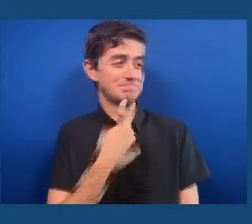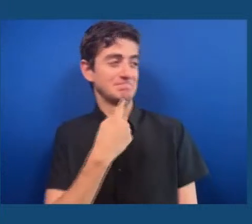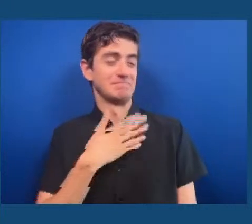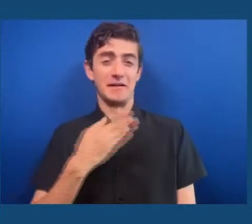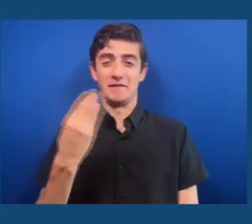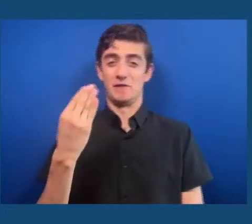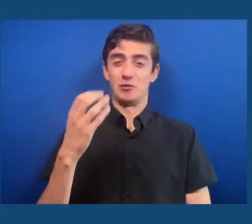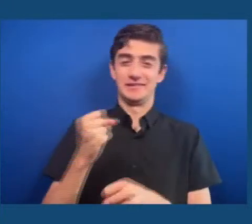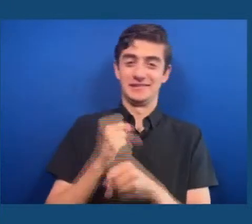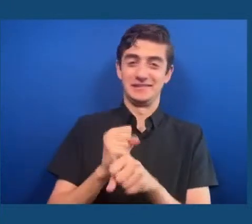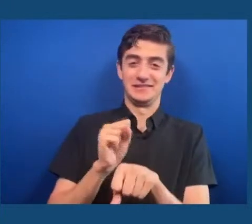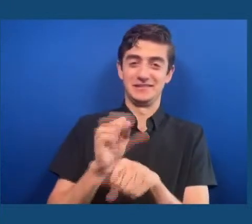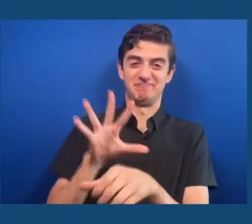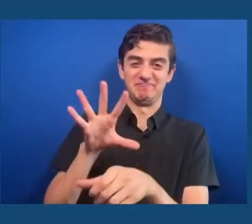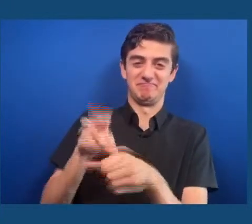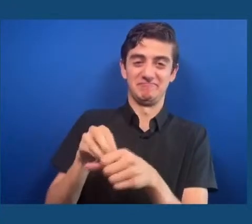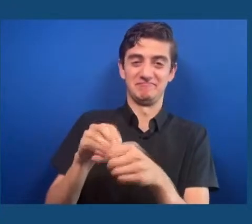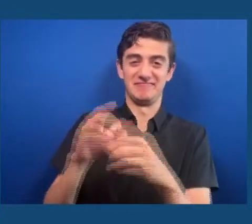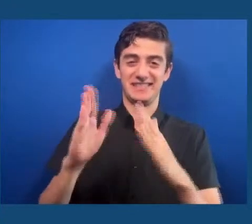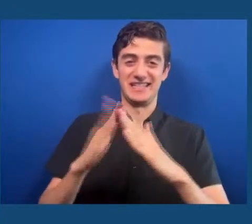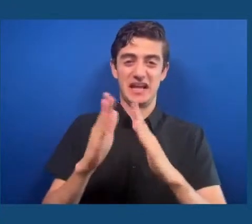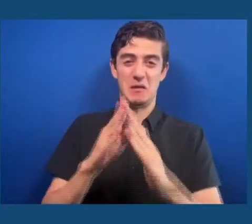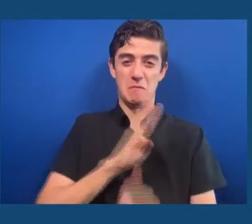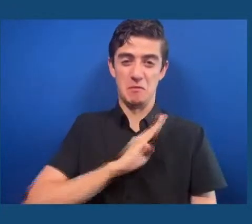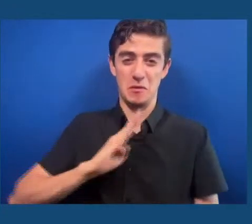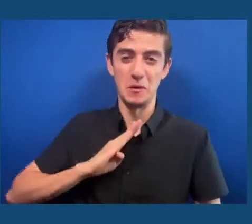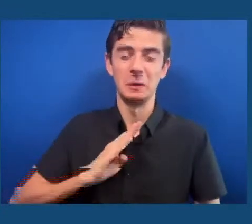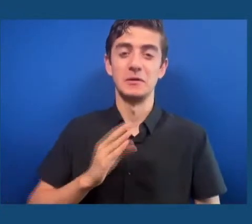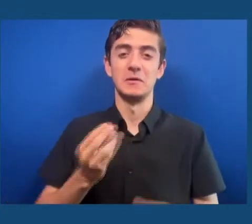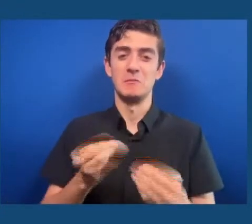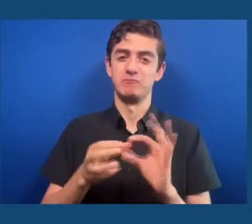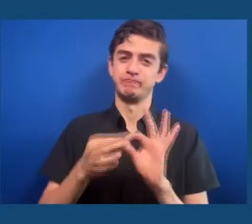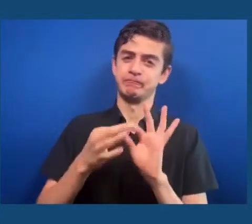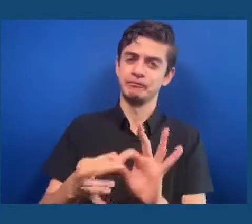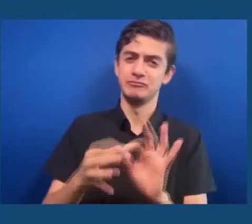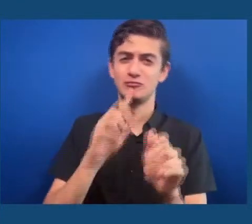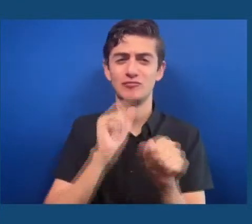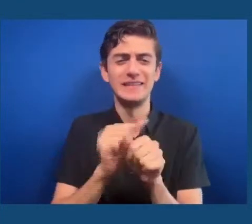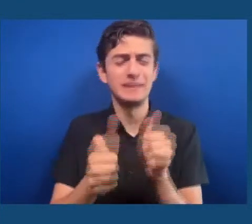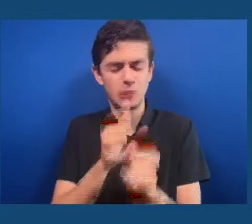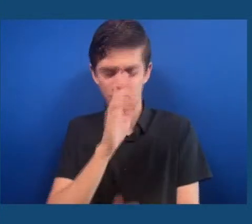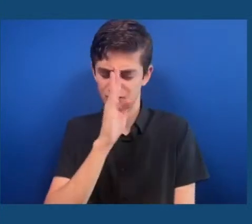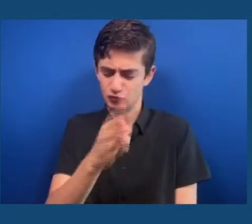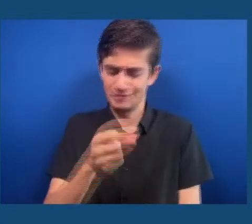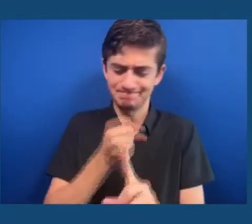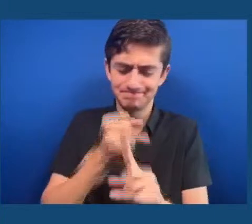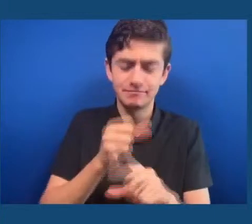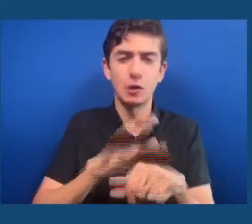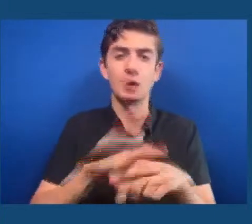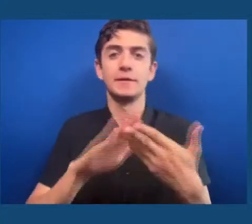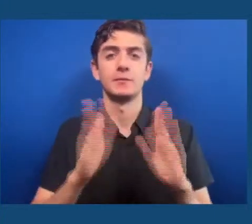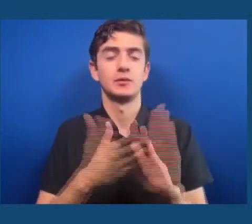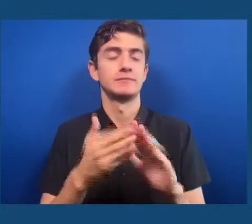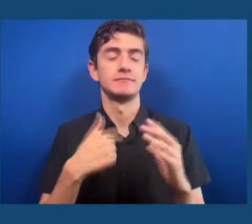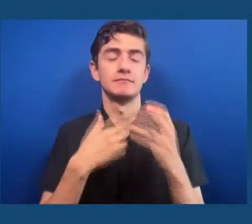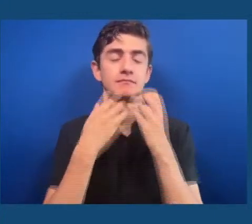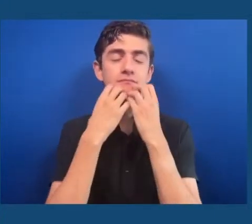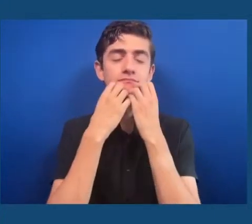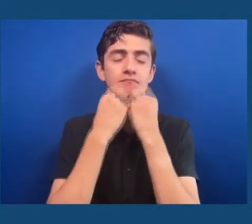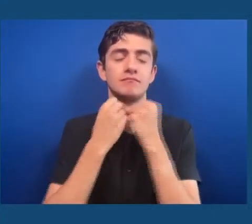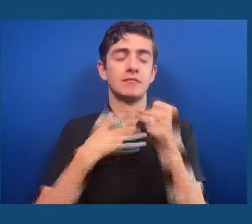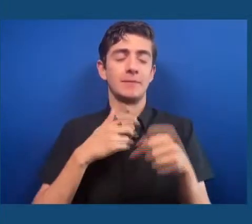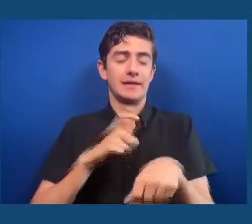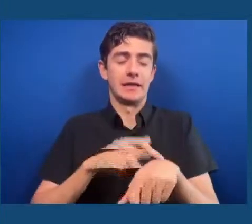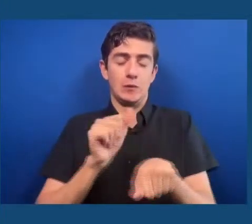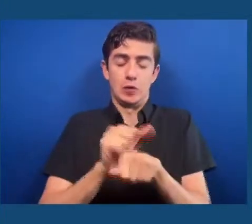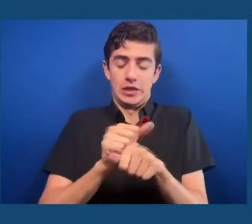but it's a place where you make the most direct impacts on your community, and I cherished my time in local government. So to you and your